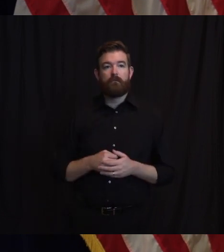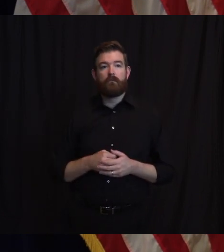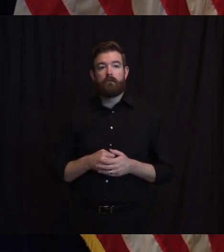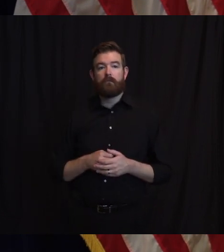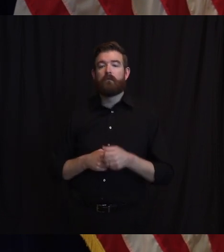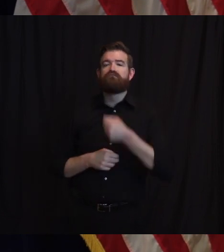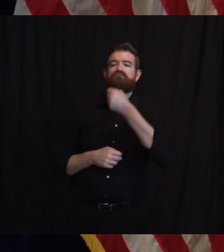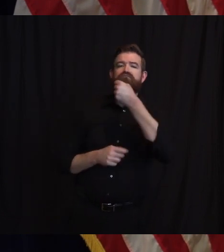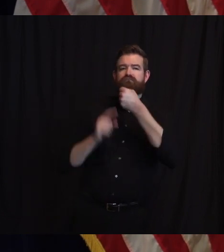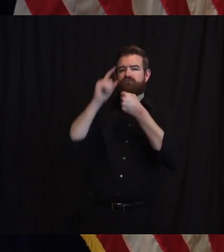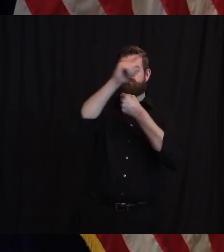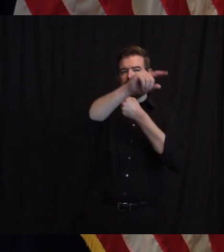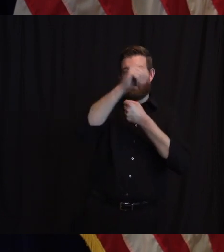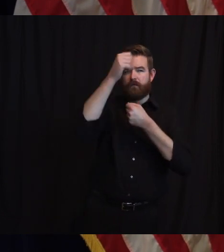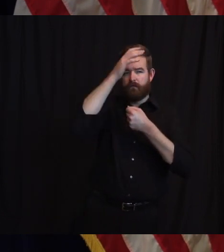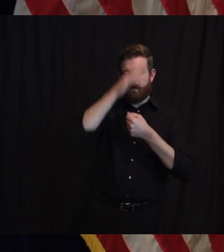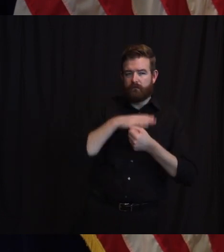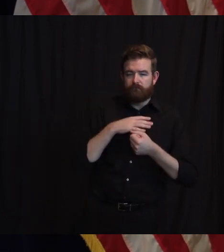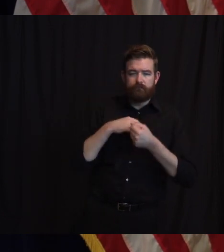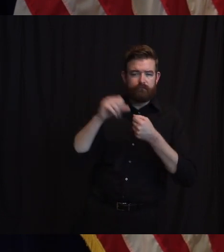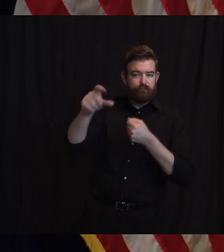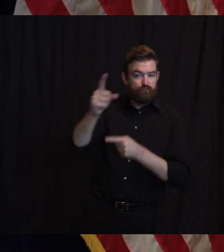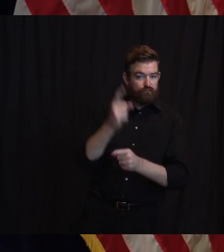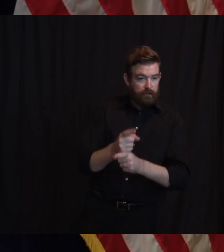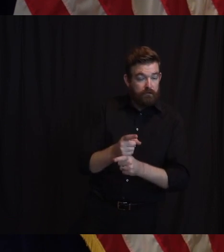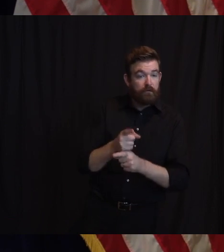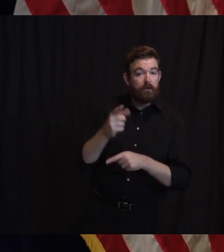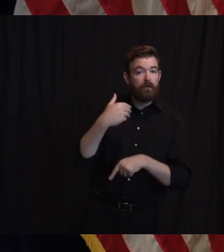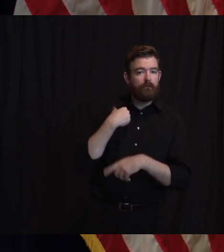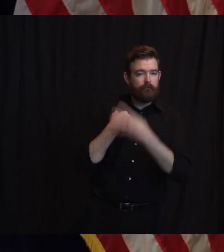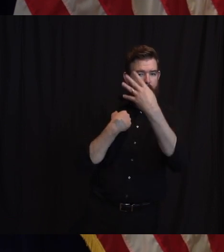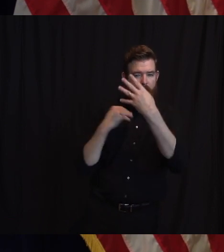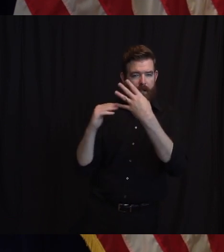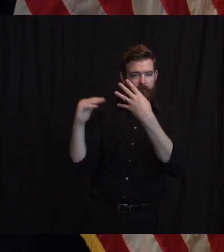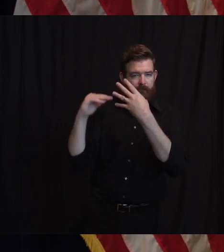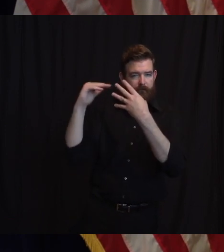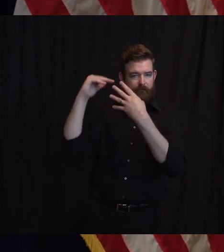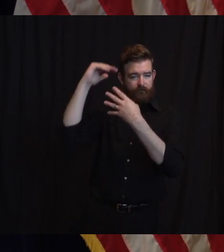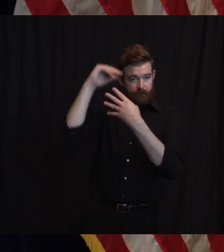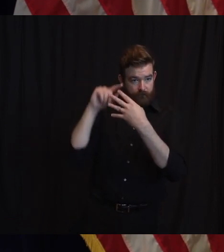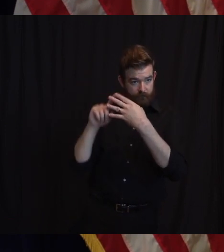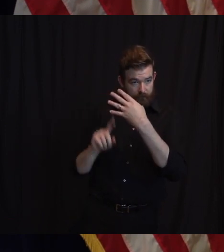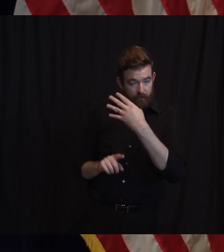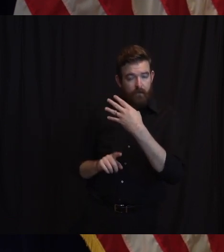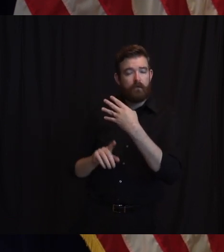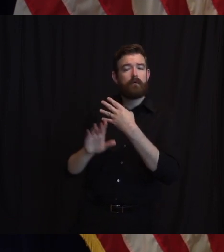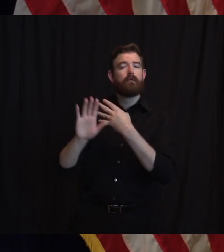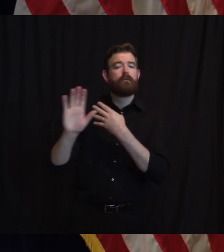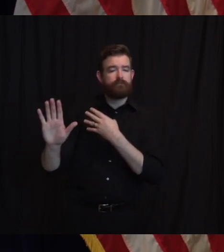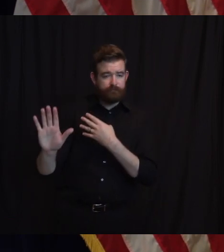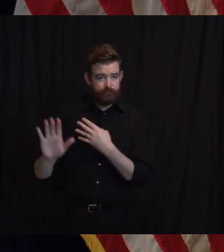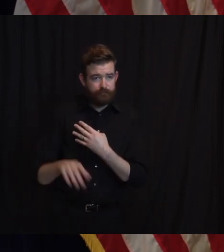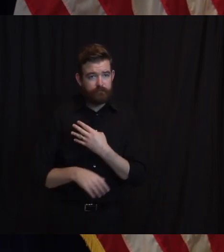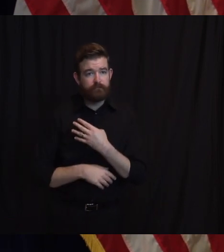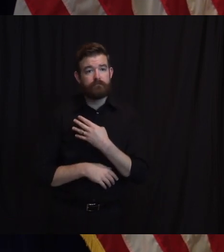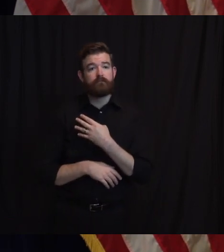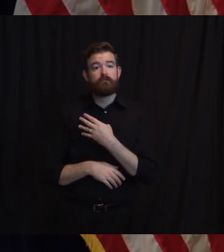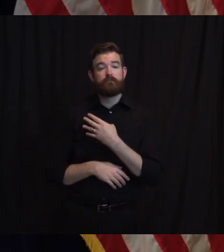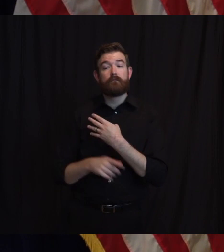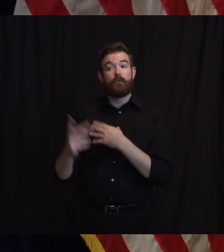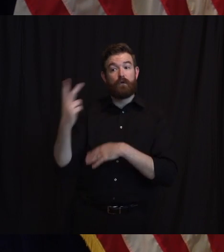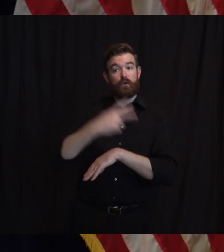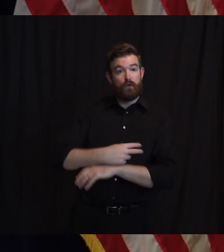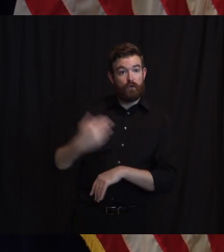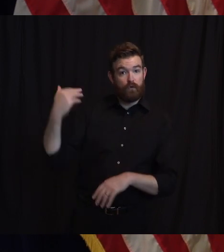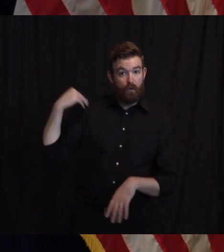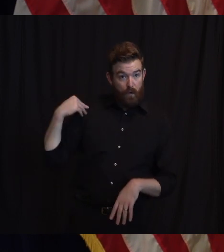potentially eligible incarcerated individuals. Just on the number, as of 2 days ago, the